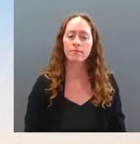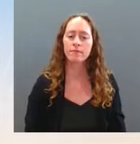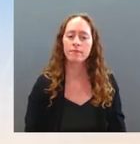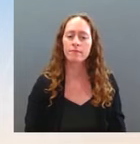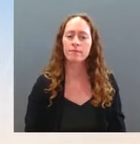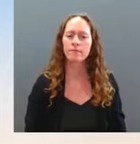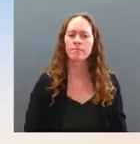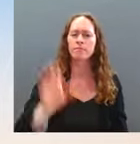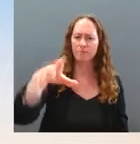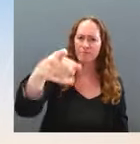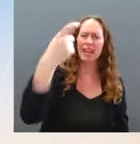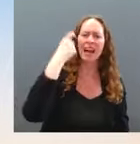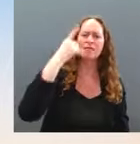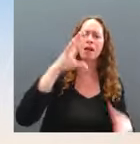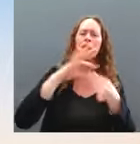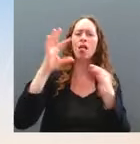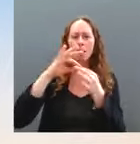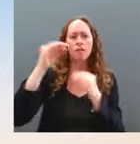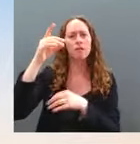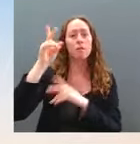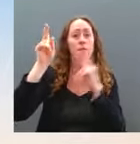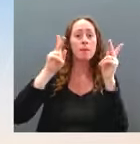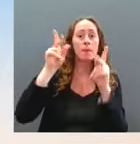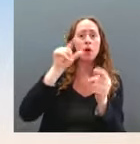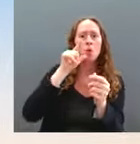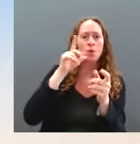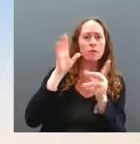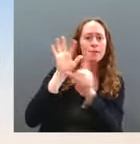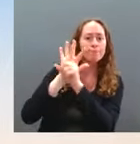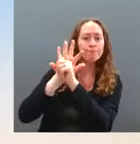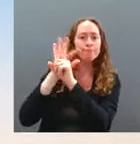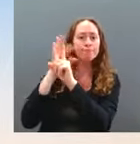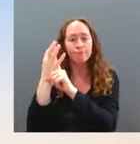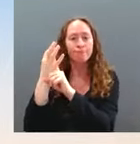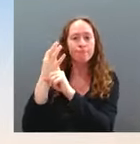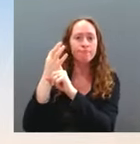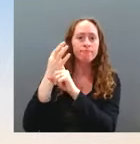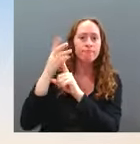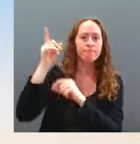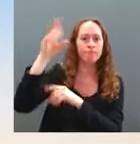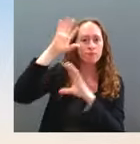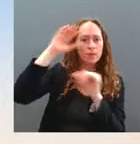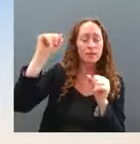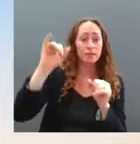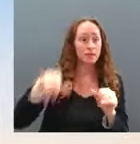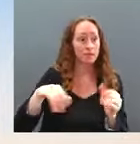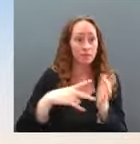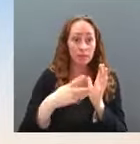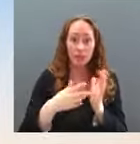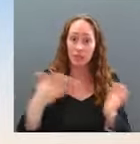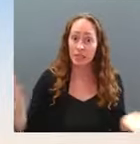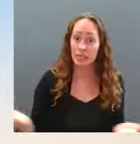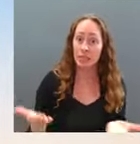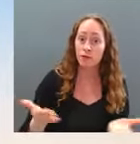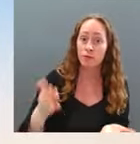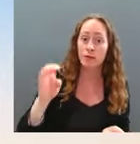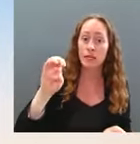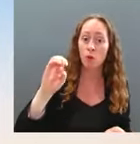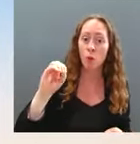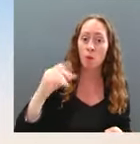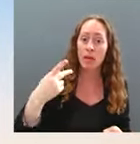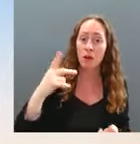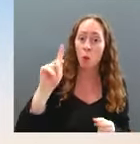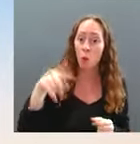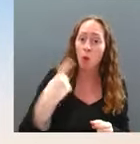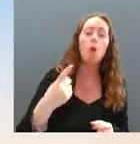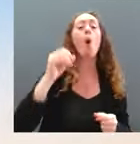office employees, or is that true also of any members of Congress or invited guests who are here? If there are individuals who have a meeting with the president, that's what I